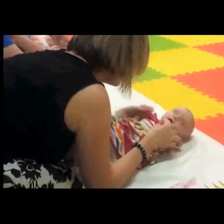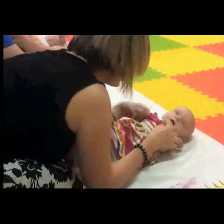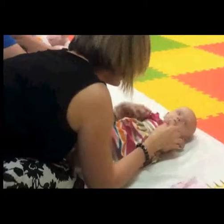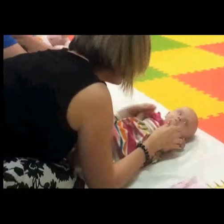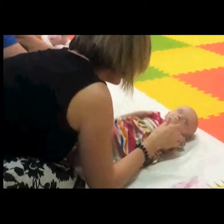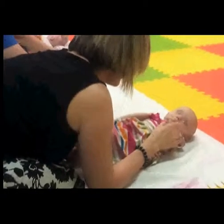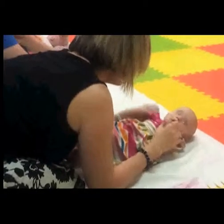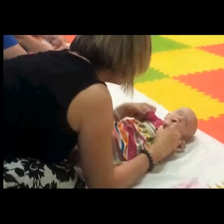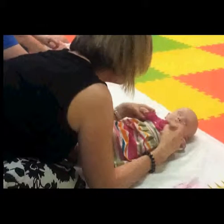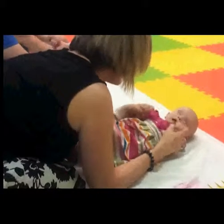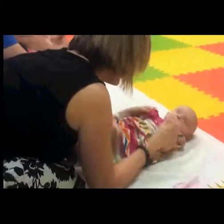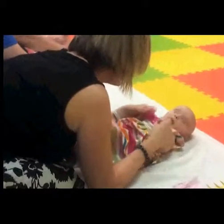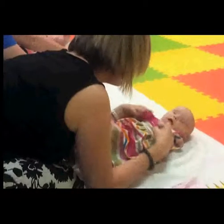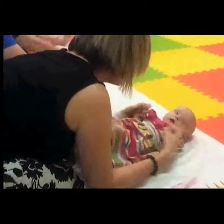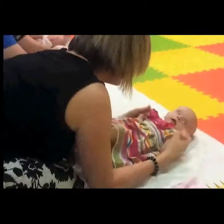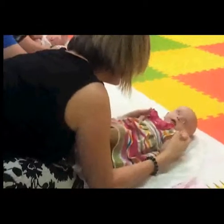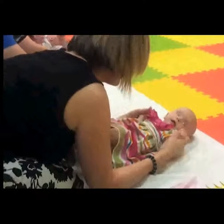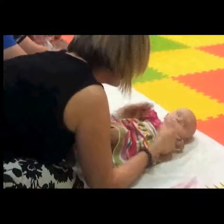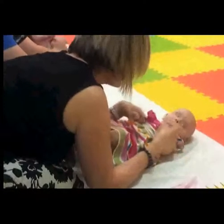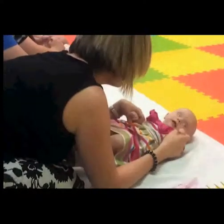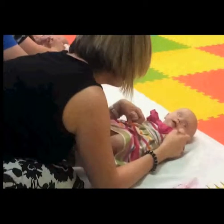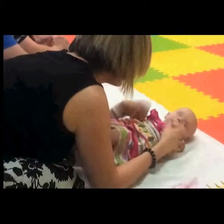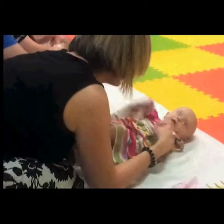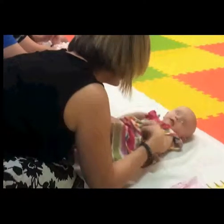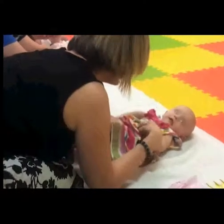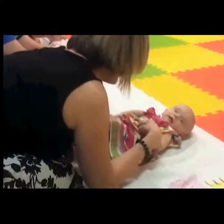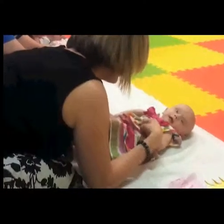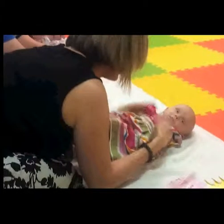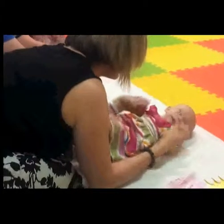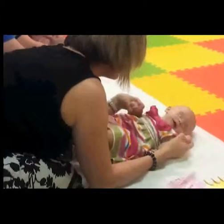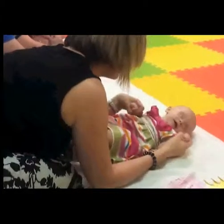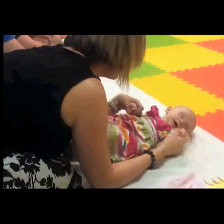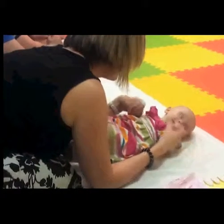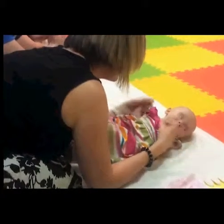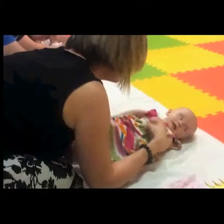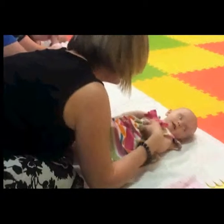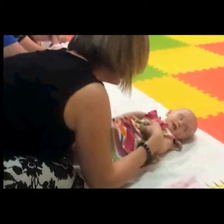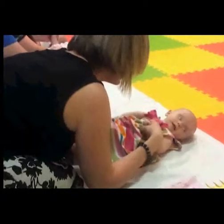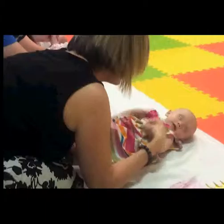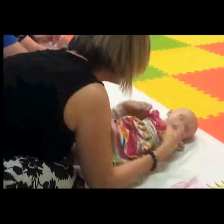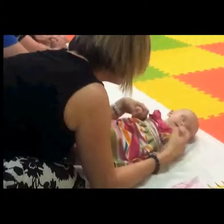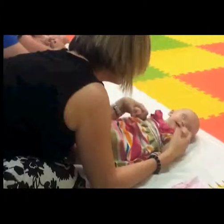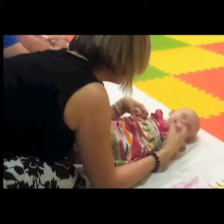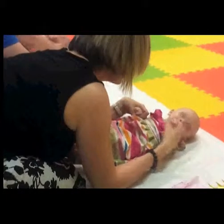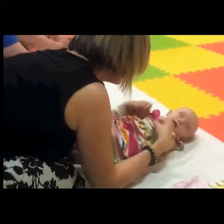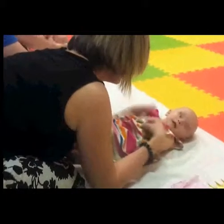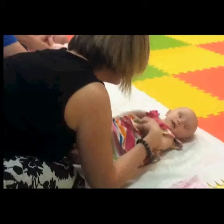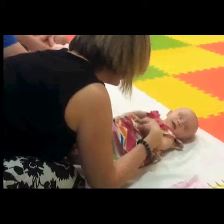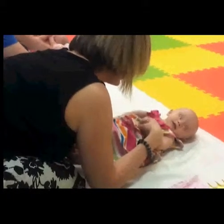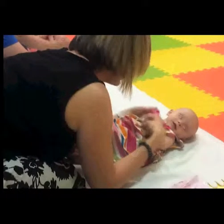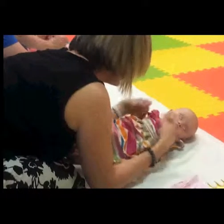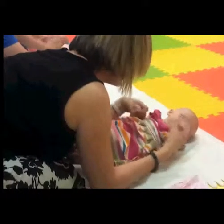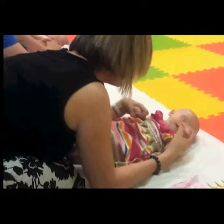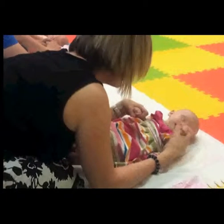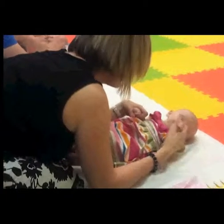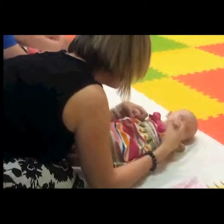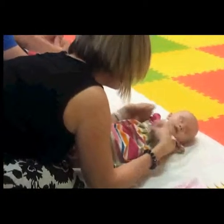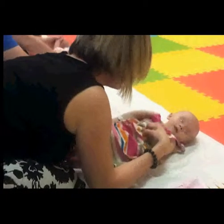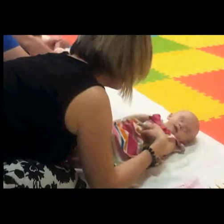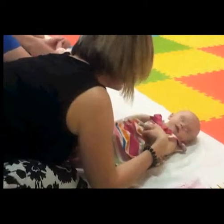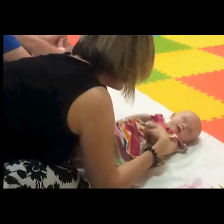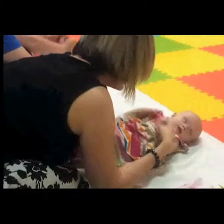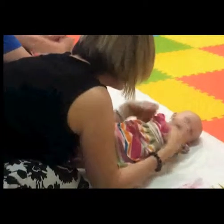Zara is lying on her back on a mat, surrounded by other babies and their parents. Zara's mum is holding both